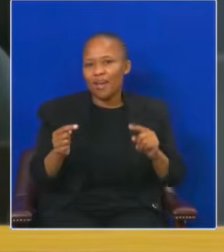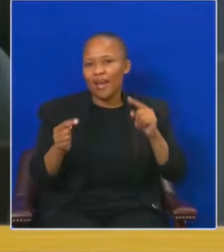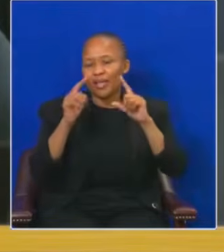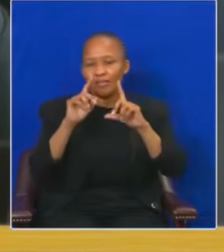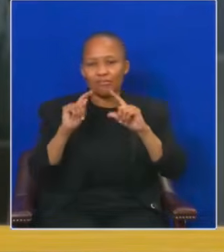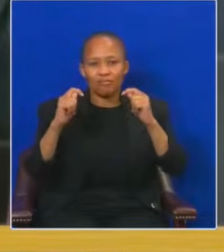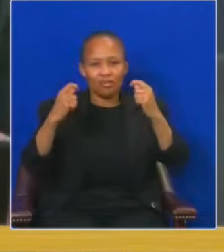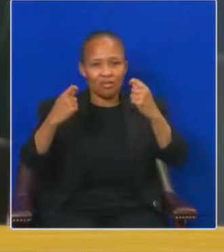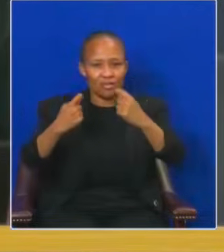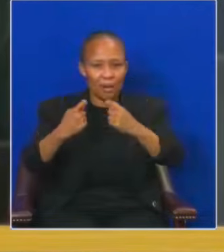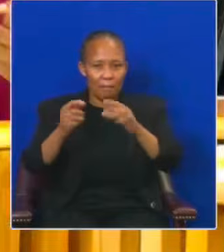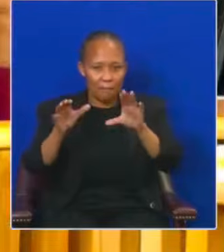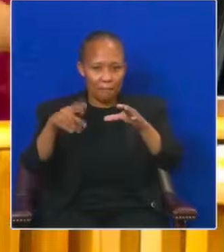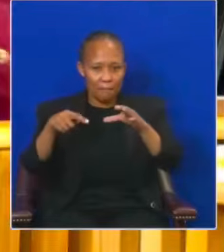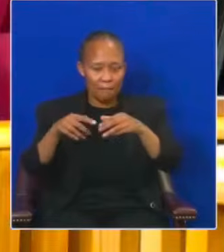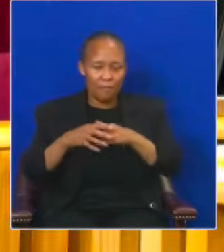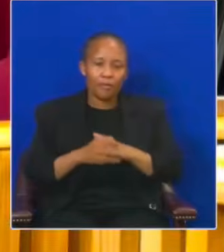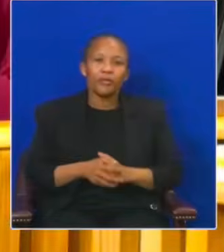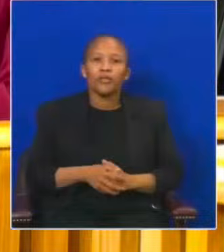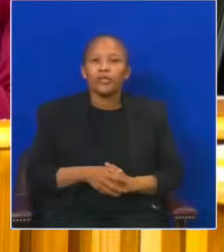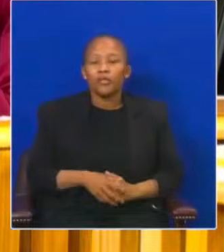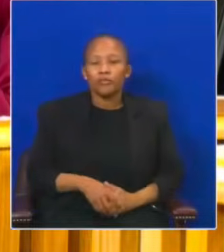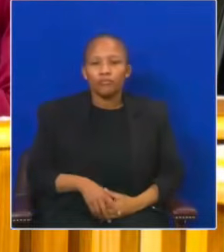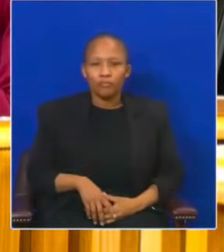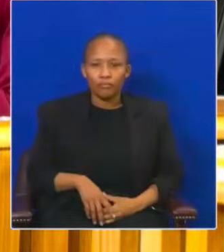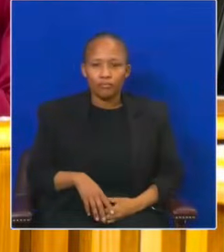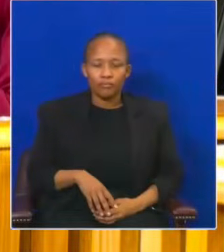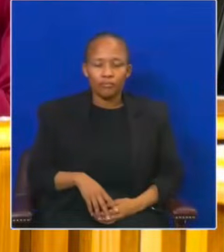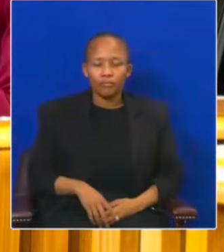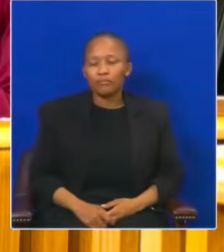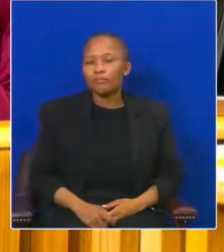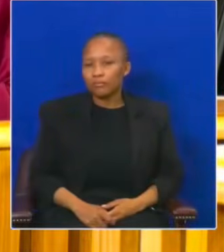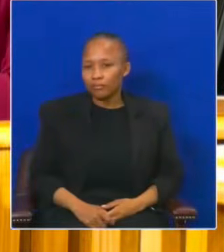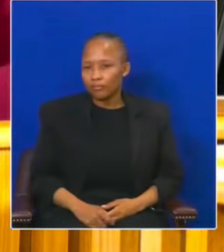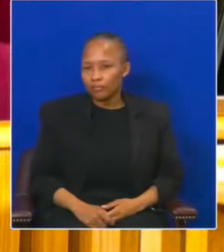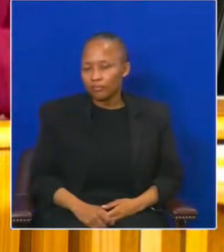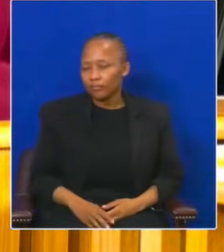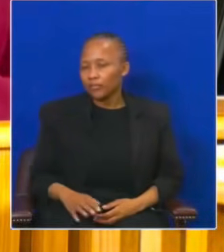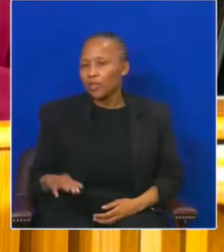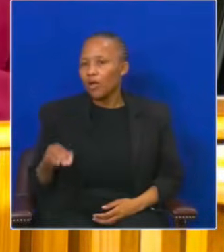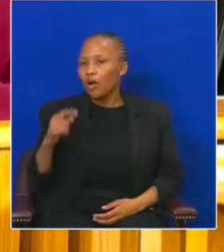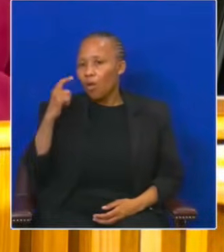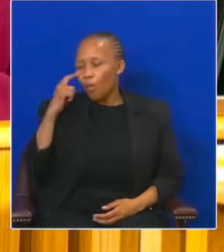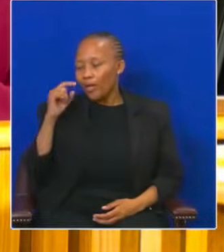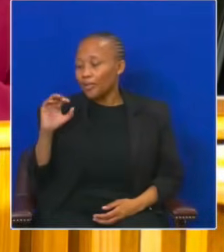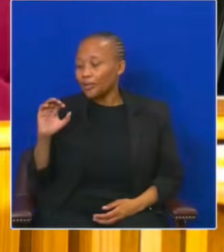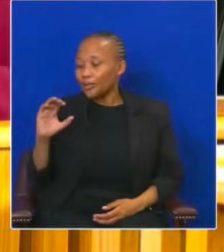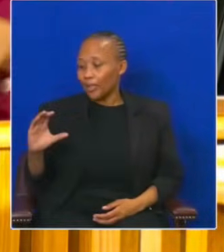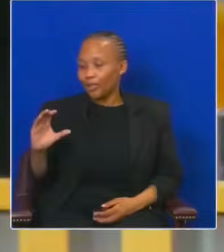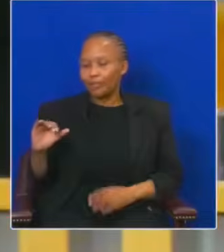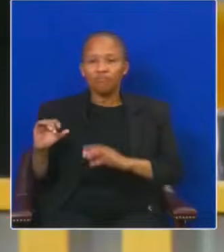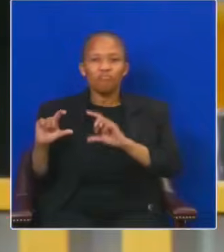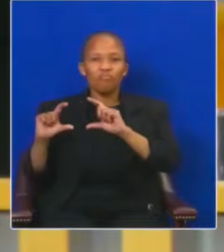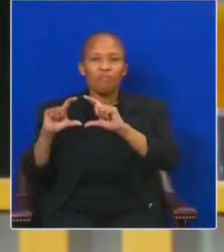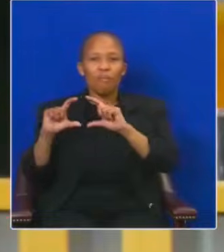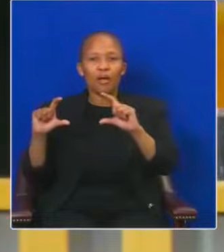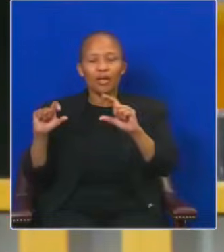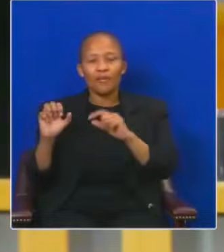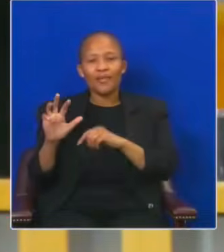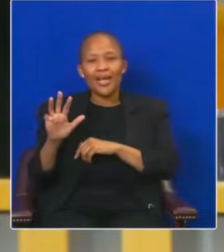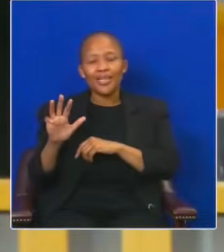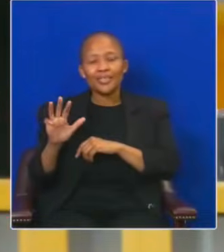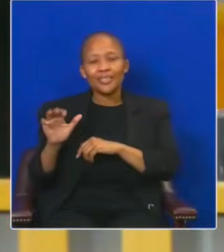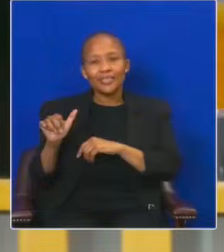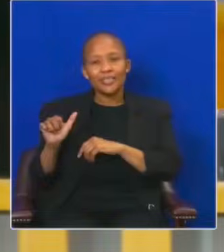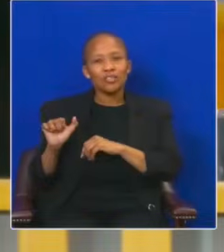Thank you. Witness C, in paragraph 96, of your statement, you say